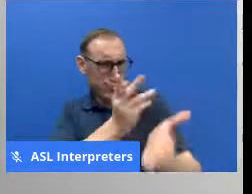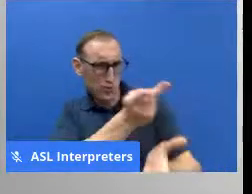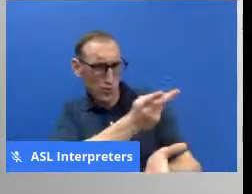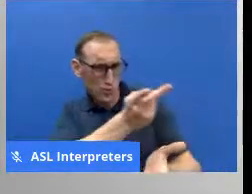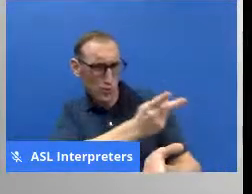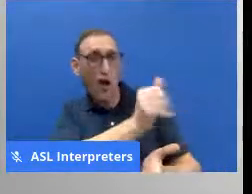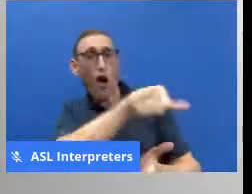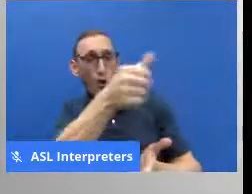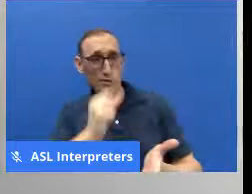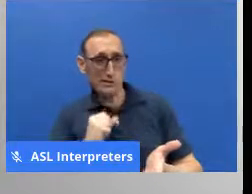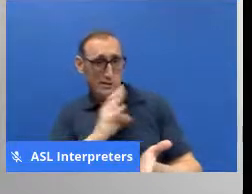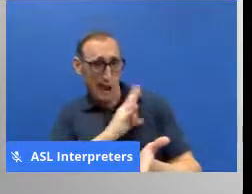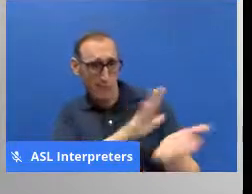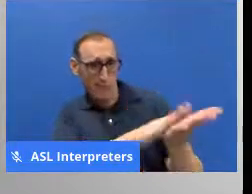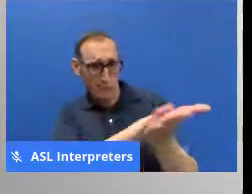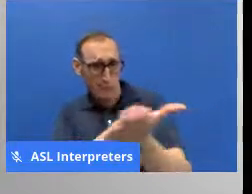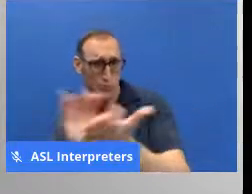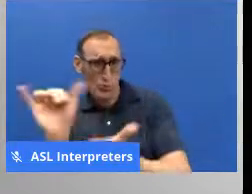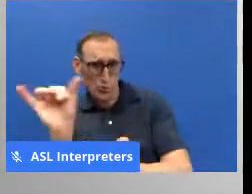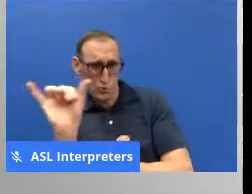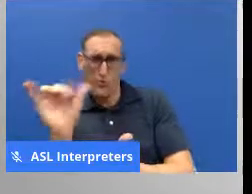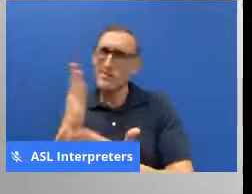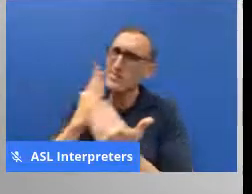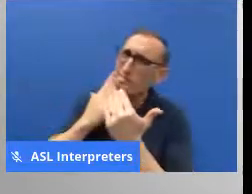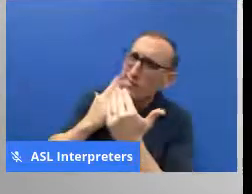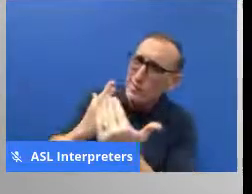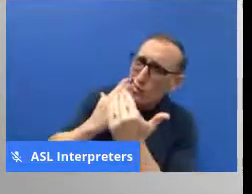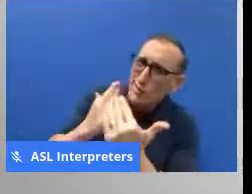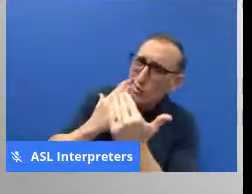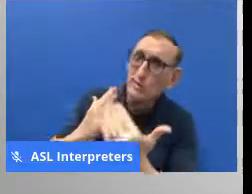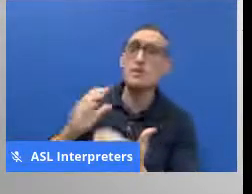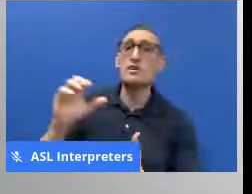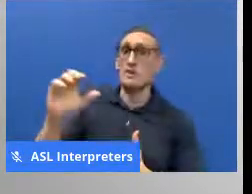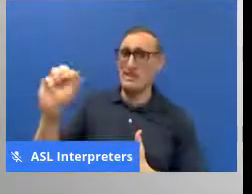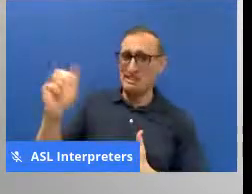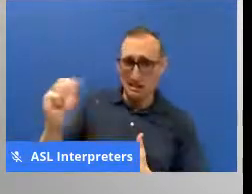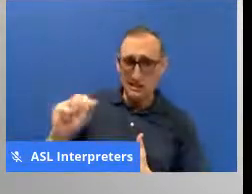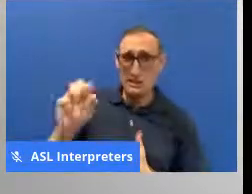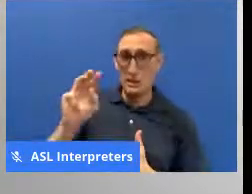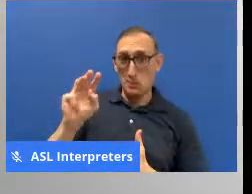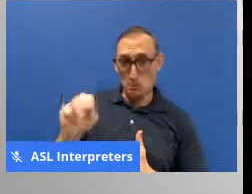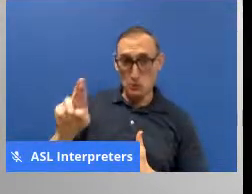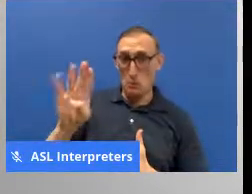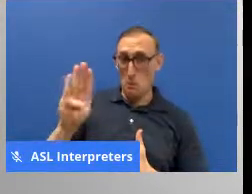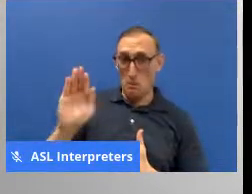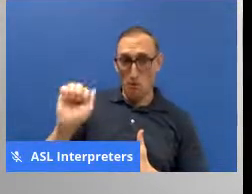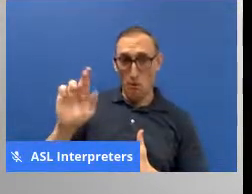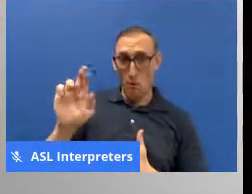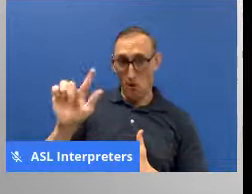Davis. I agree. Mr. Parliament has been a tremendous assistance.